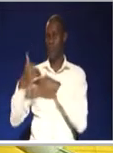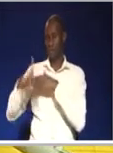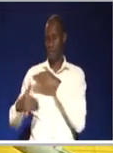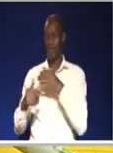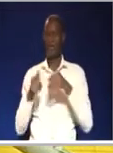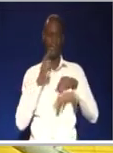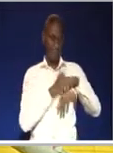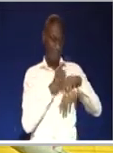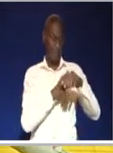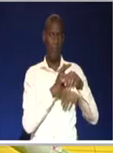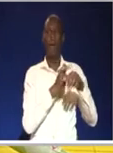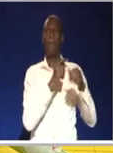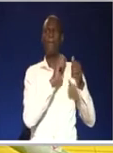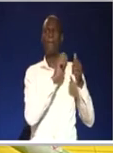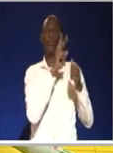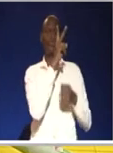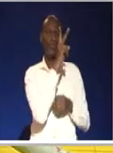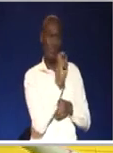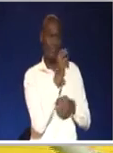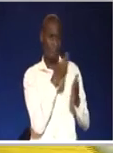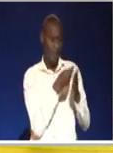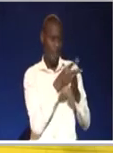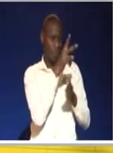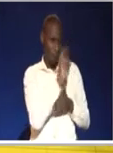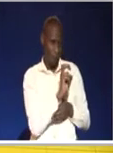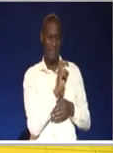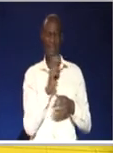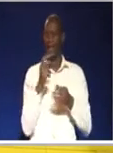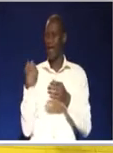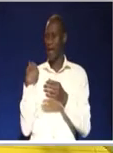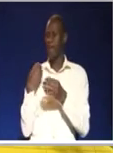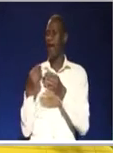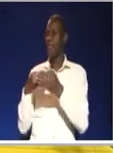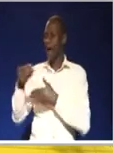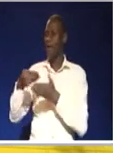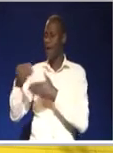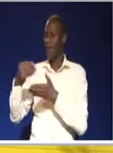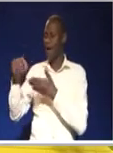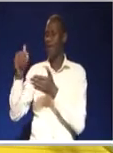When the price increased to 20 shillings, the quantity demanded